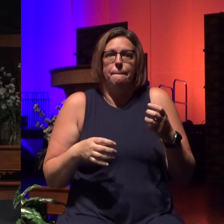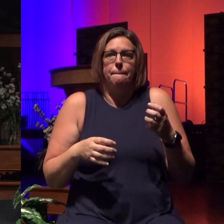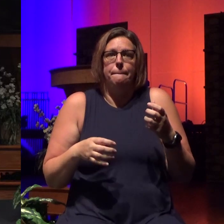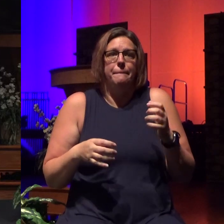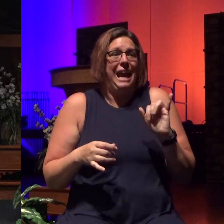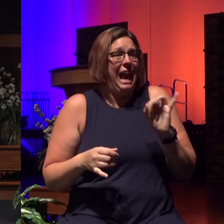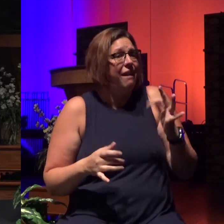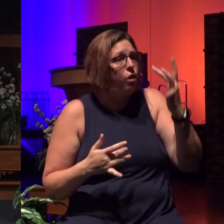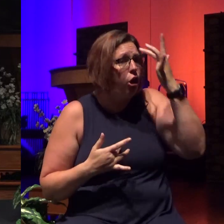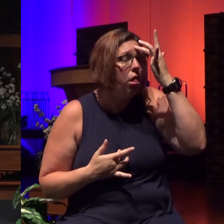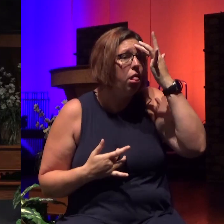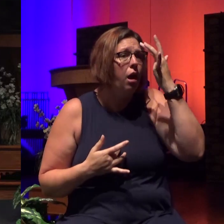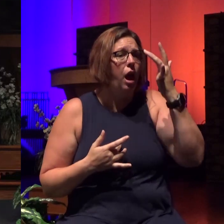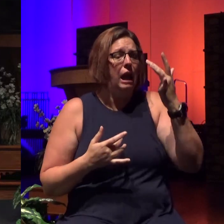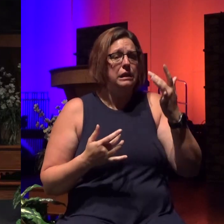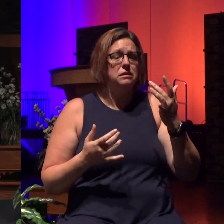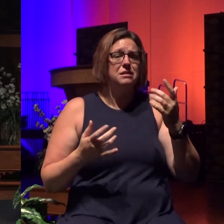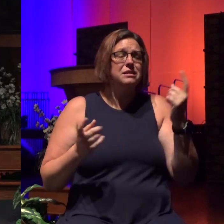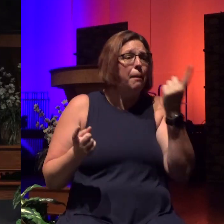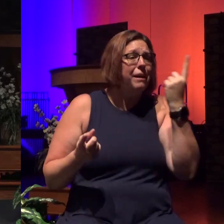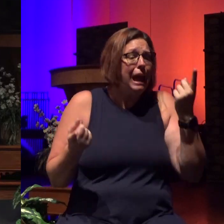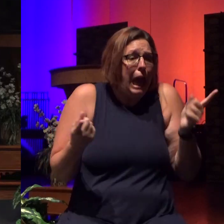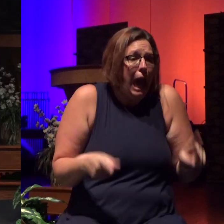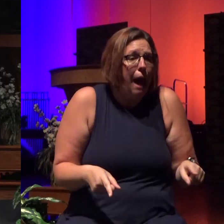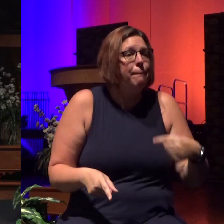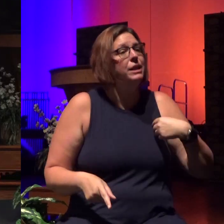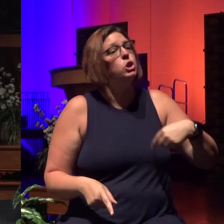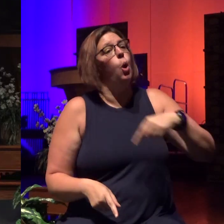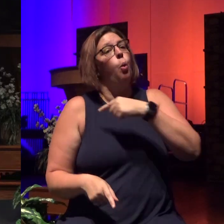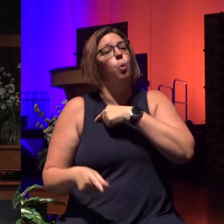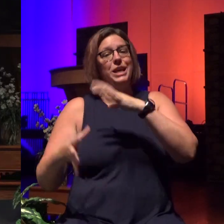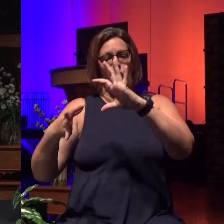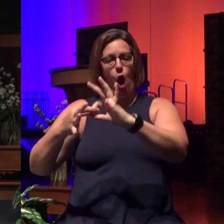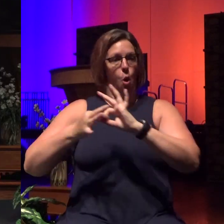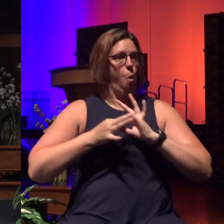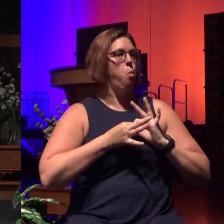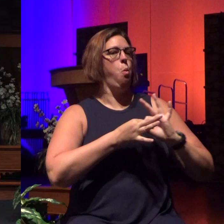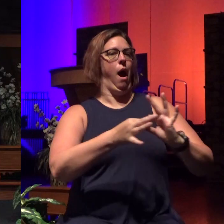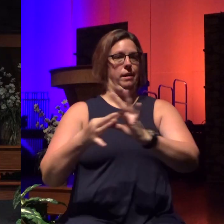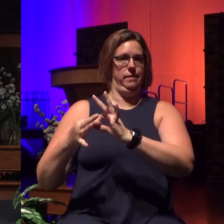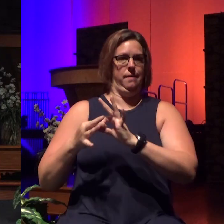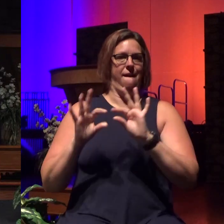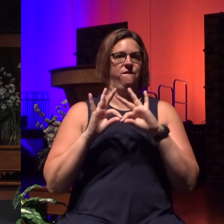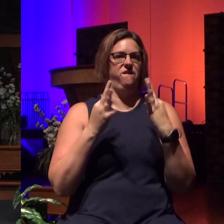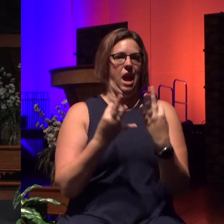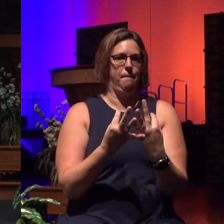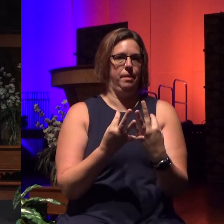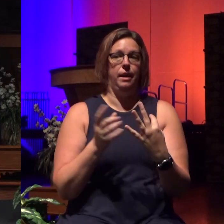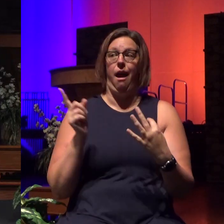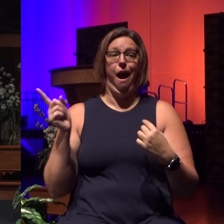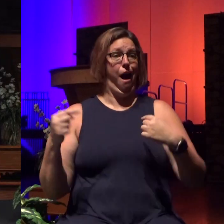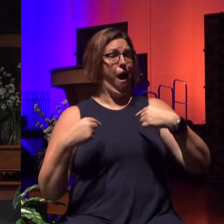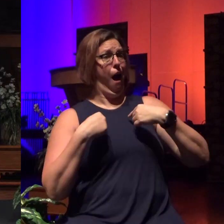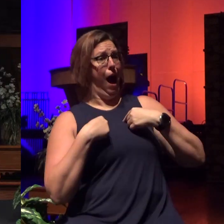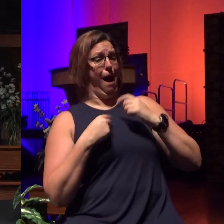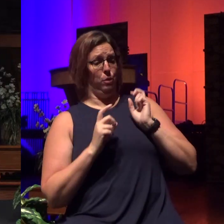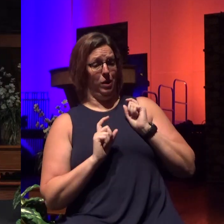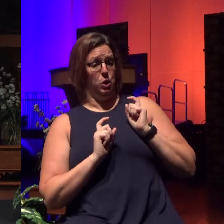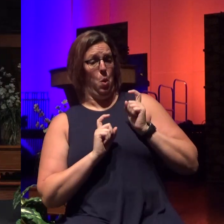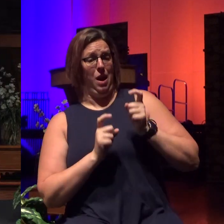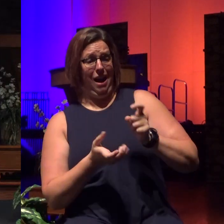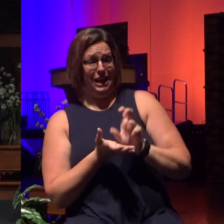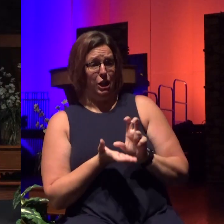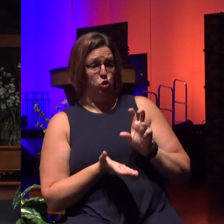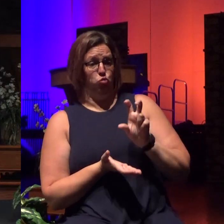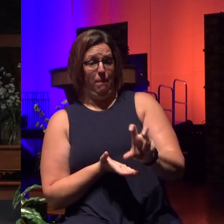get ill or sick or anything happens, that we can be one human family. I'm going to contribute to have those big ideas